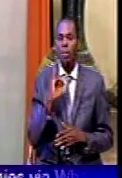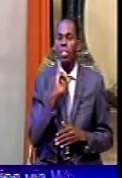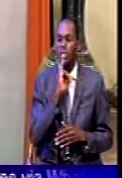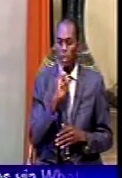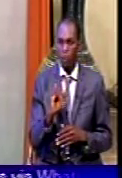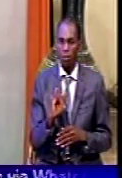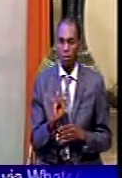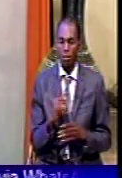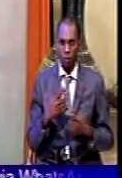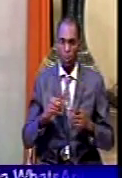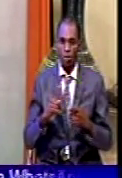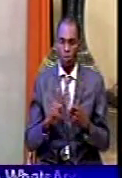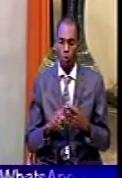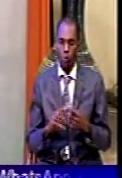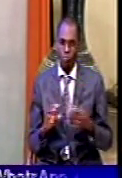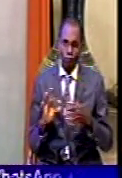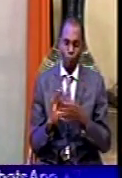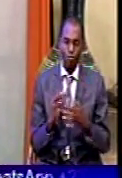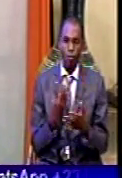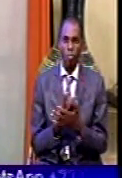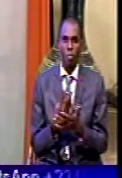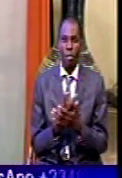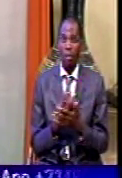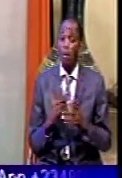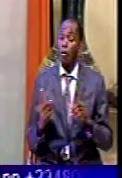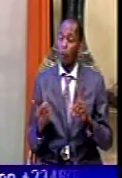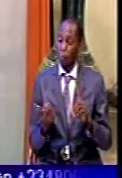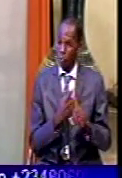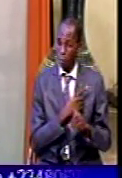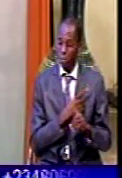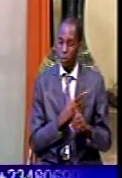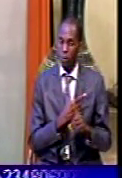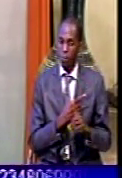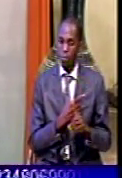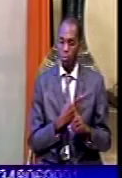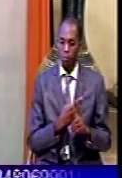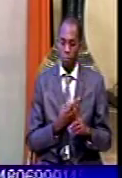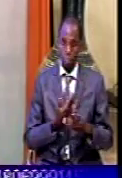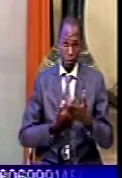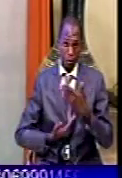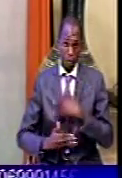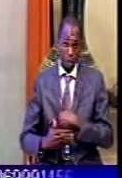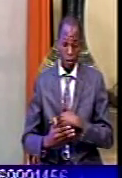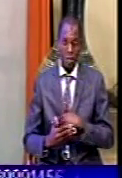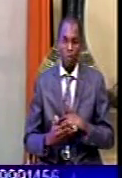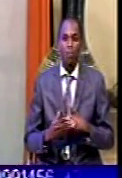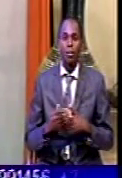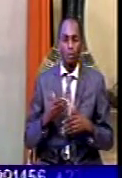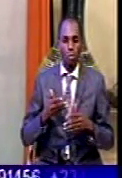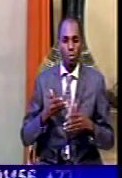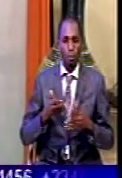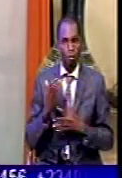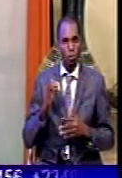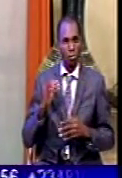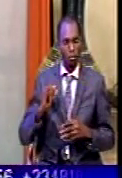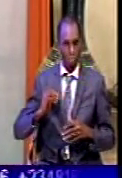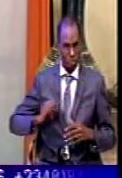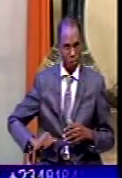should come. I should just go and pray for my healing process. So I believed God and we're praying about